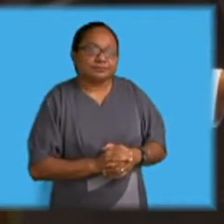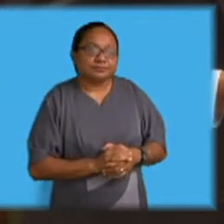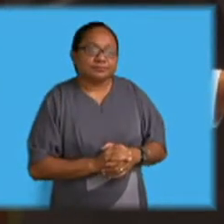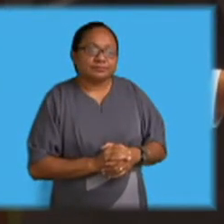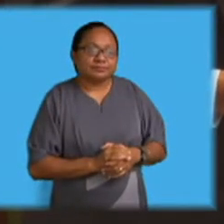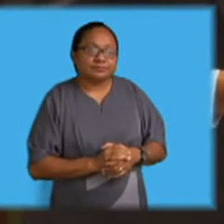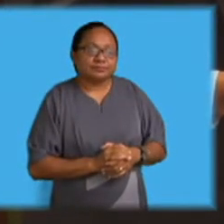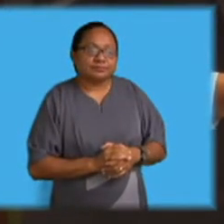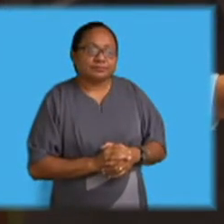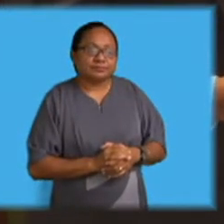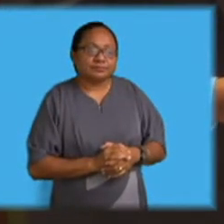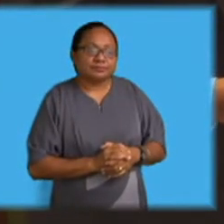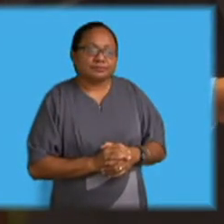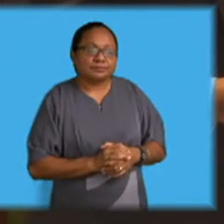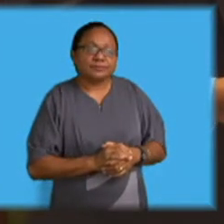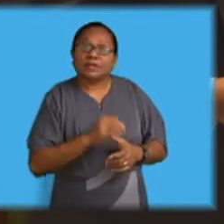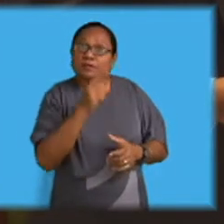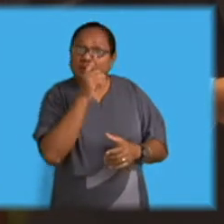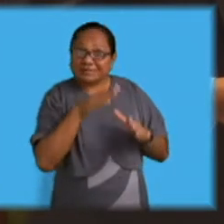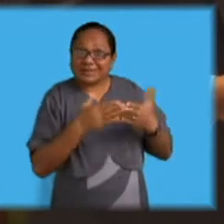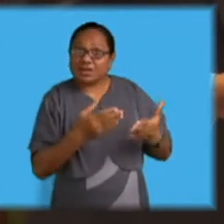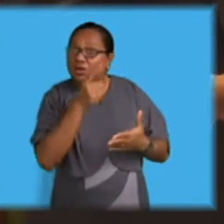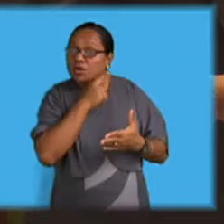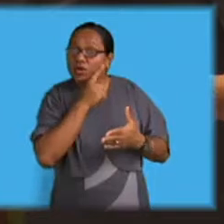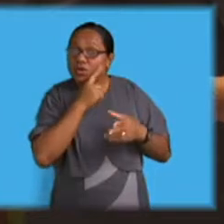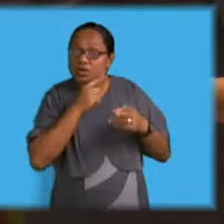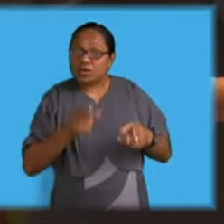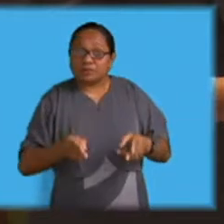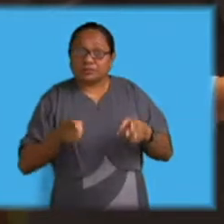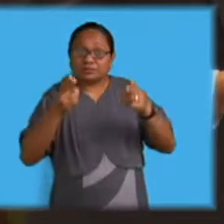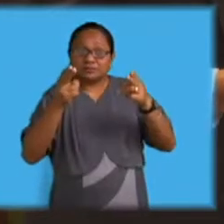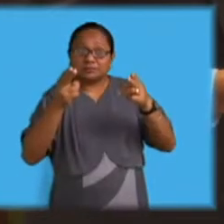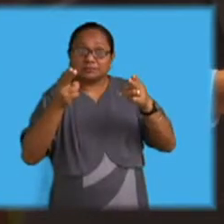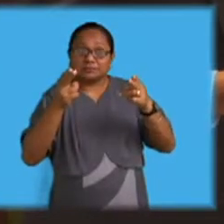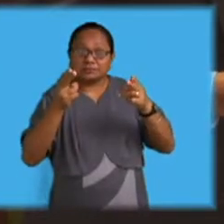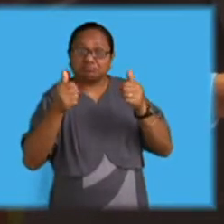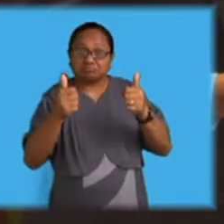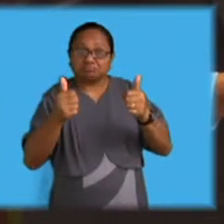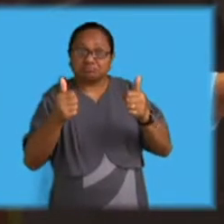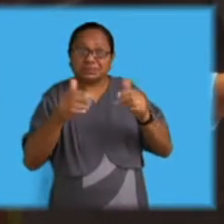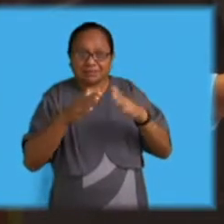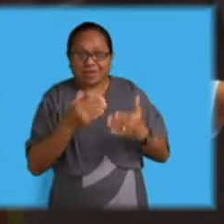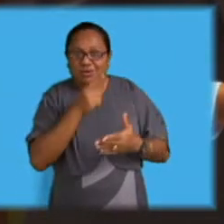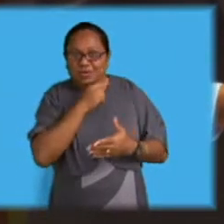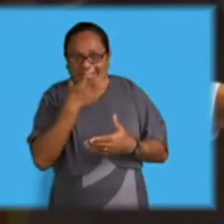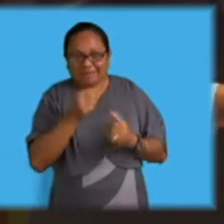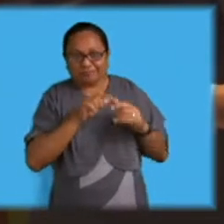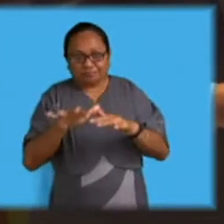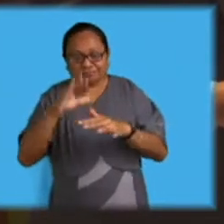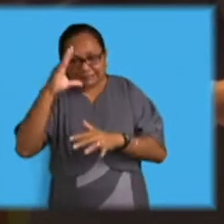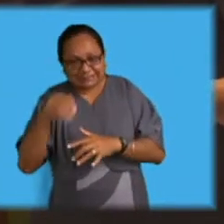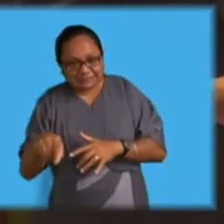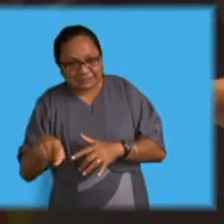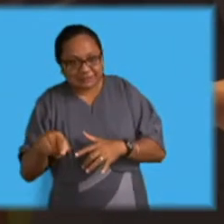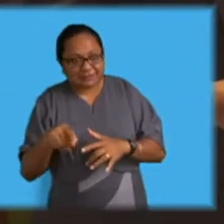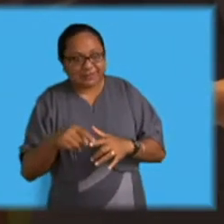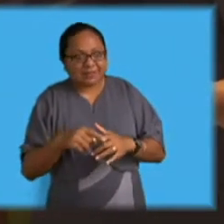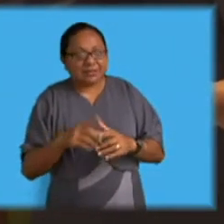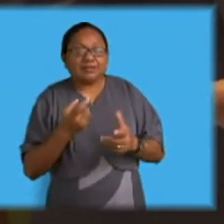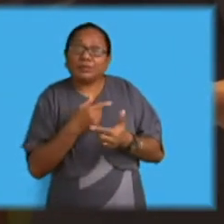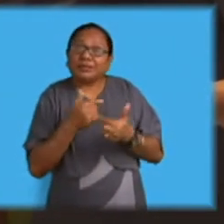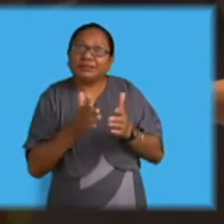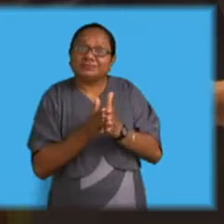now the girls' dormitory, Madam Speaker, is fully functional, and we look forward to getting